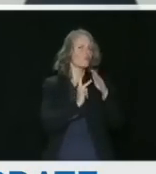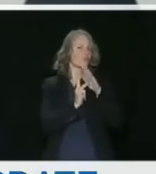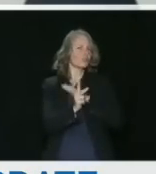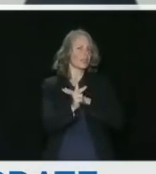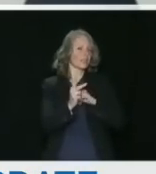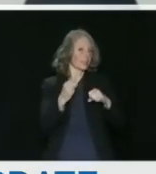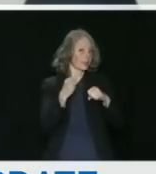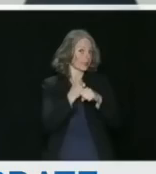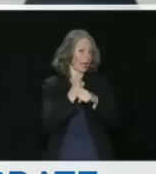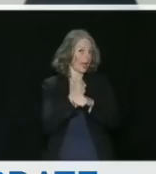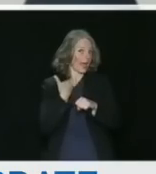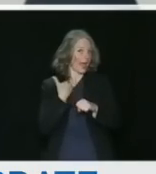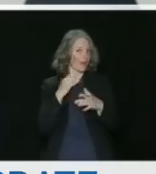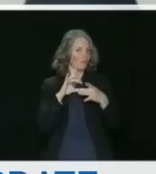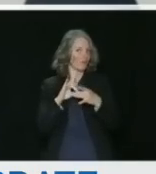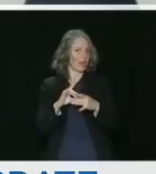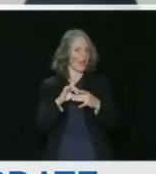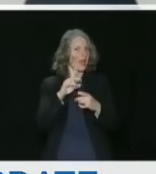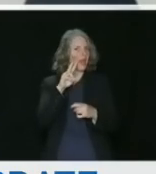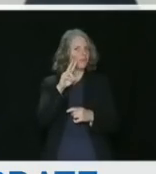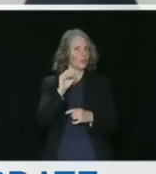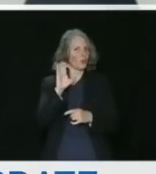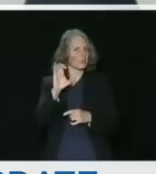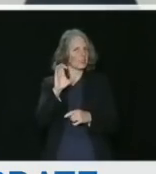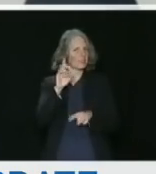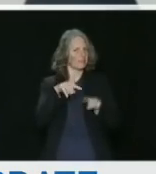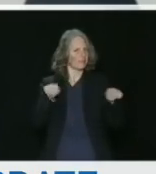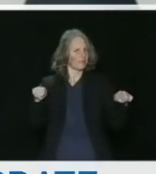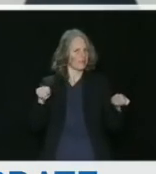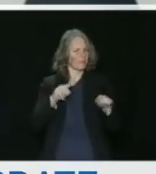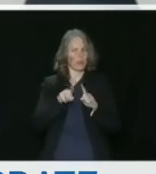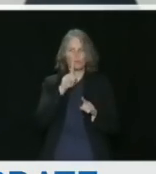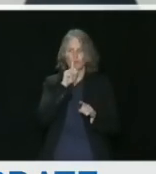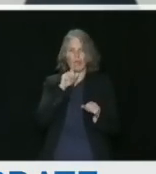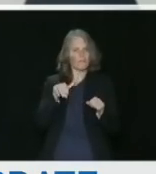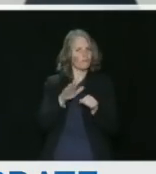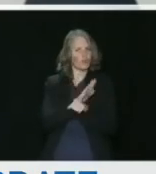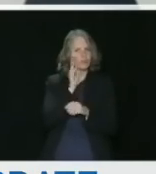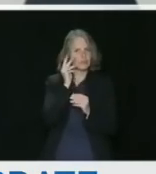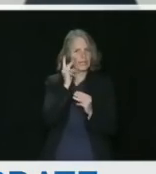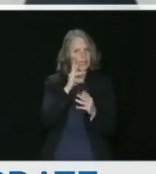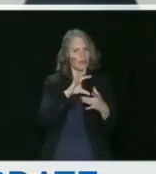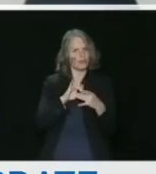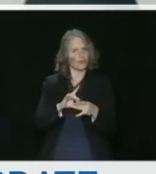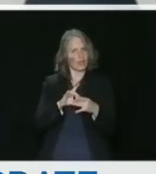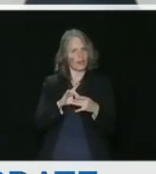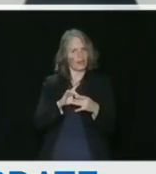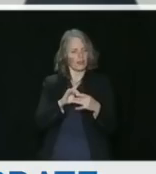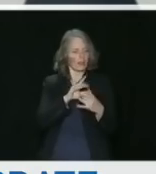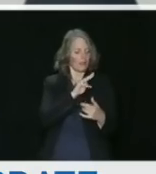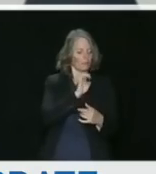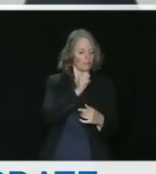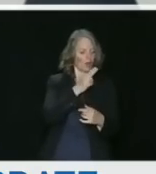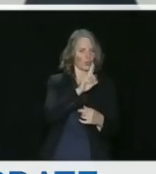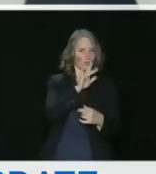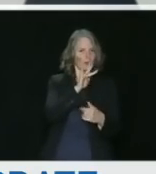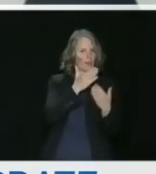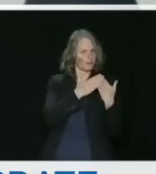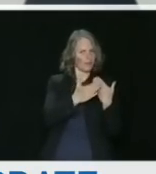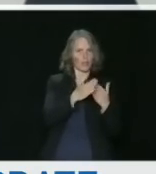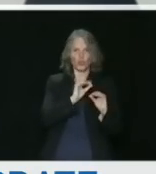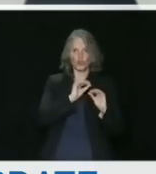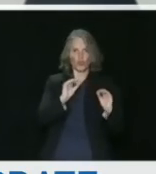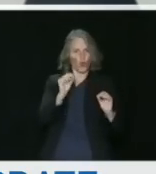the different variants, and here we don't have complete data on variants since March 25th,